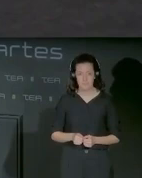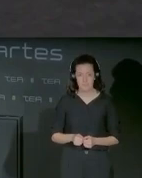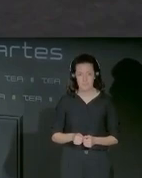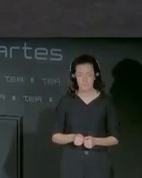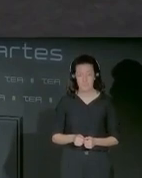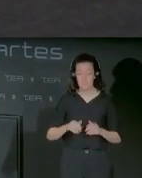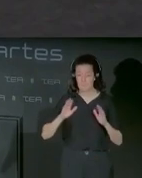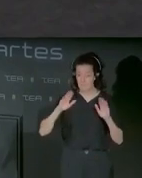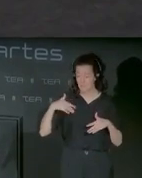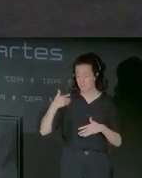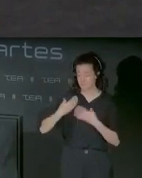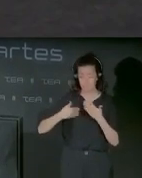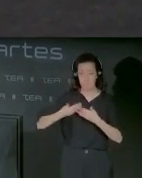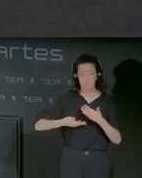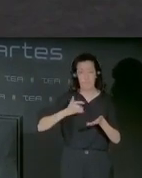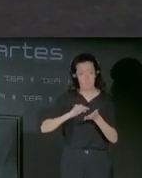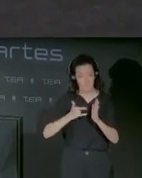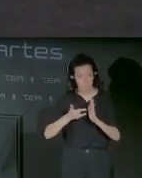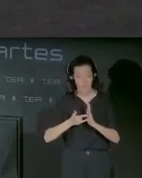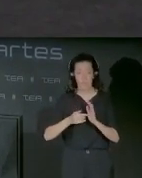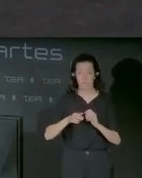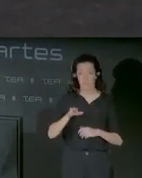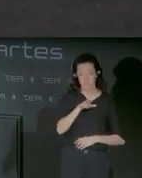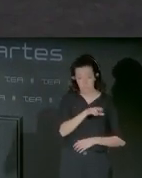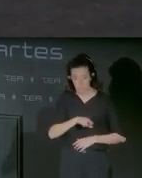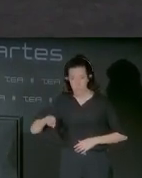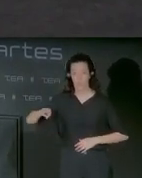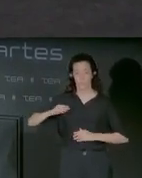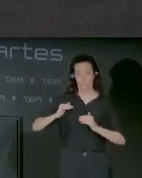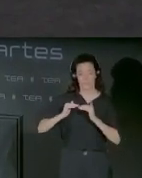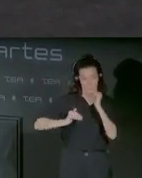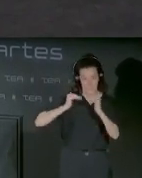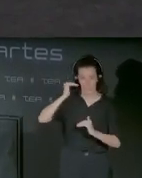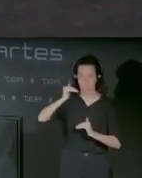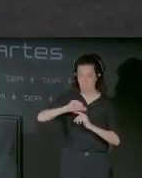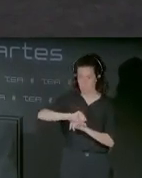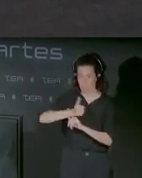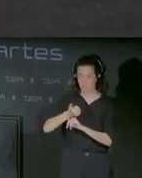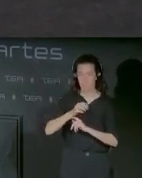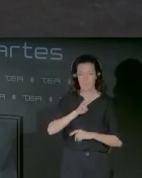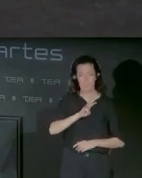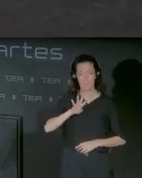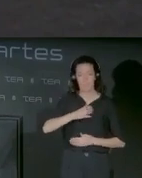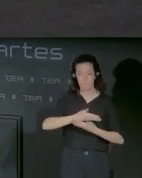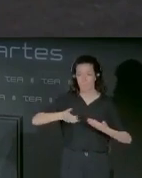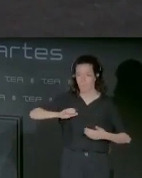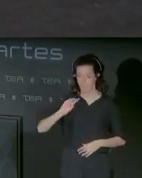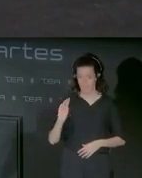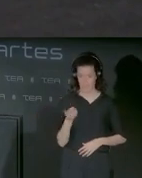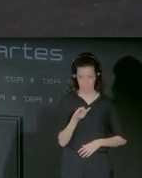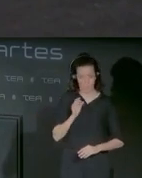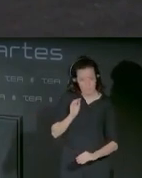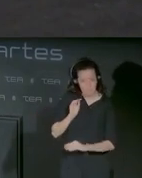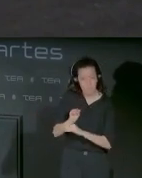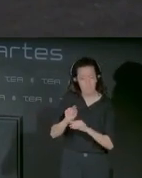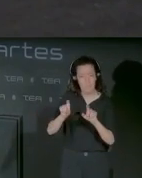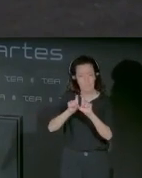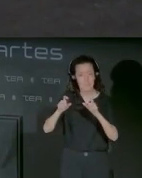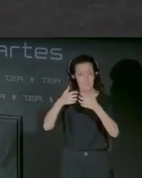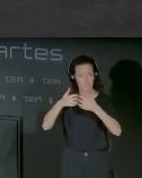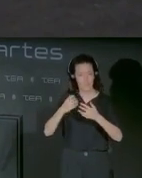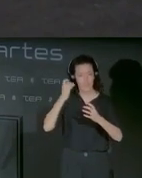got 34 million euros for the creative industry. We are going to put tender in about 10 days,